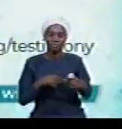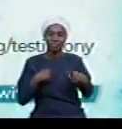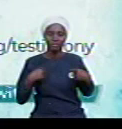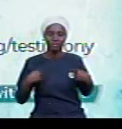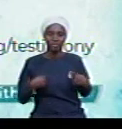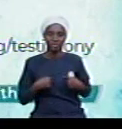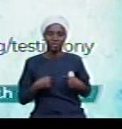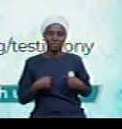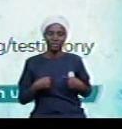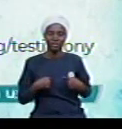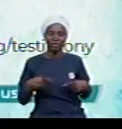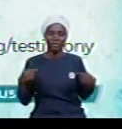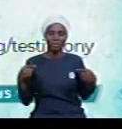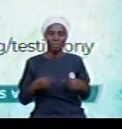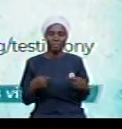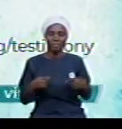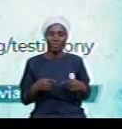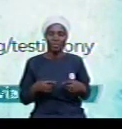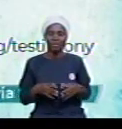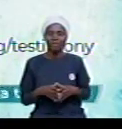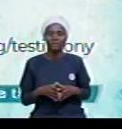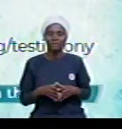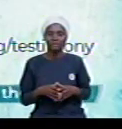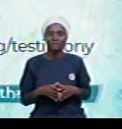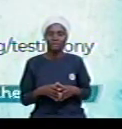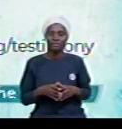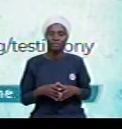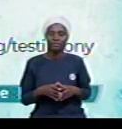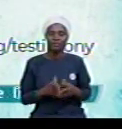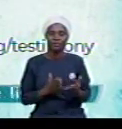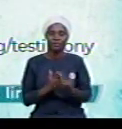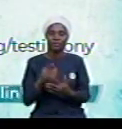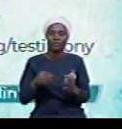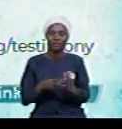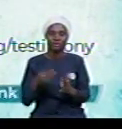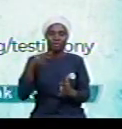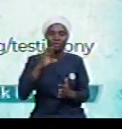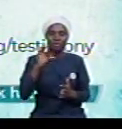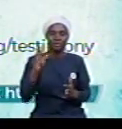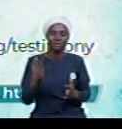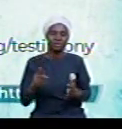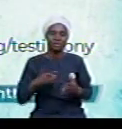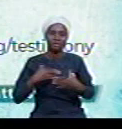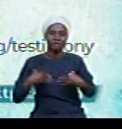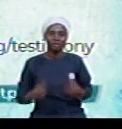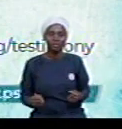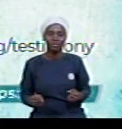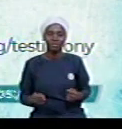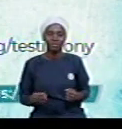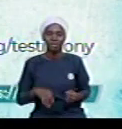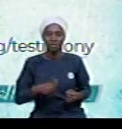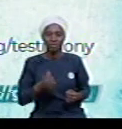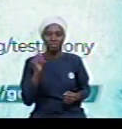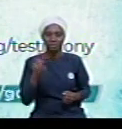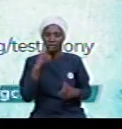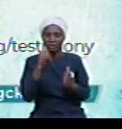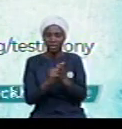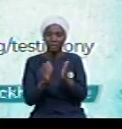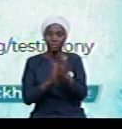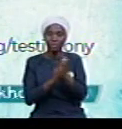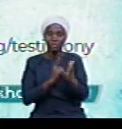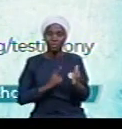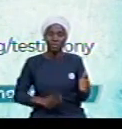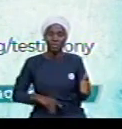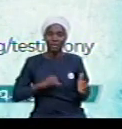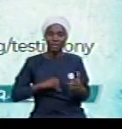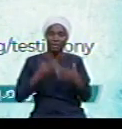heart. He was healed during this GCK. Glory be to God. Owolabi Joel says, praise the Lord. I thank God for